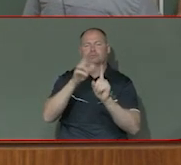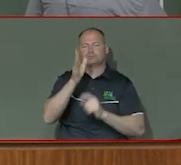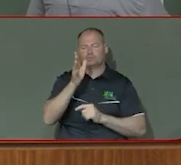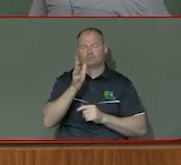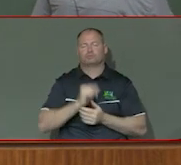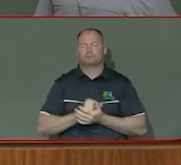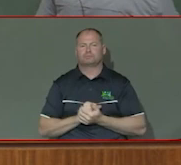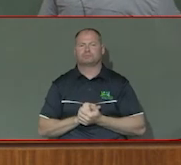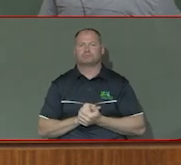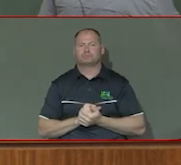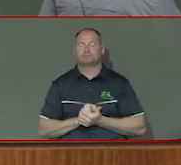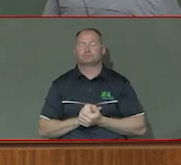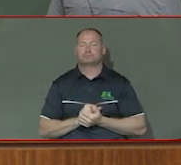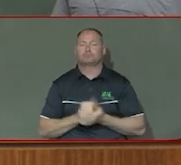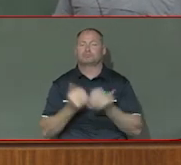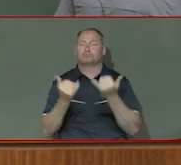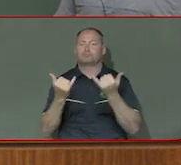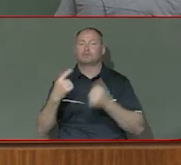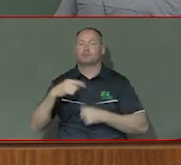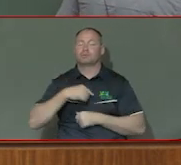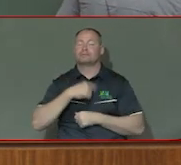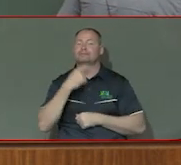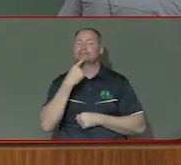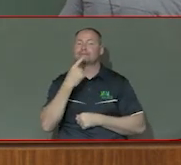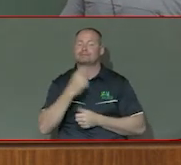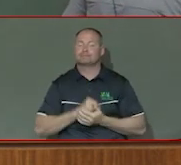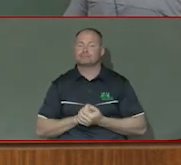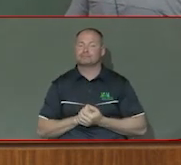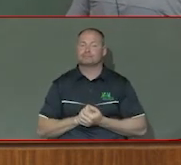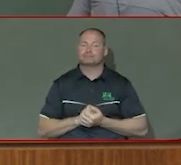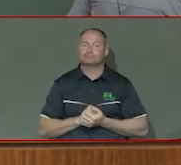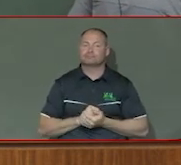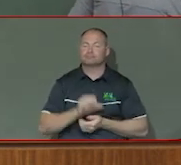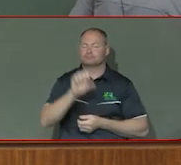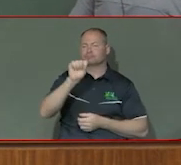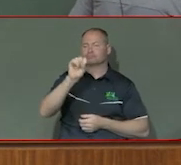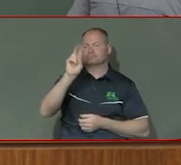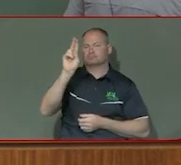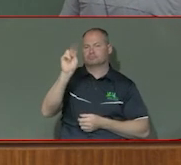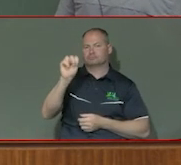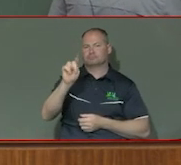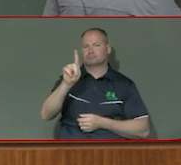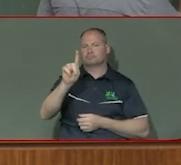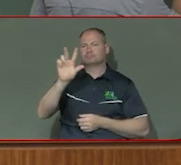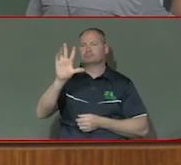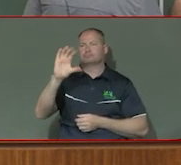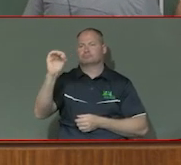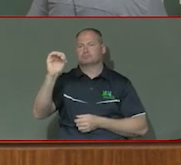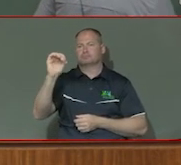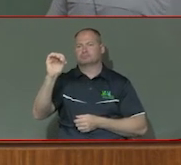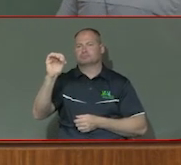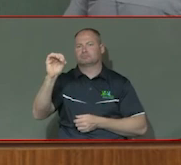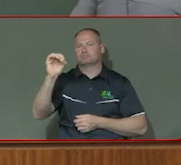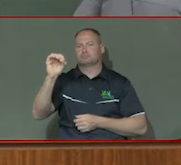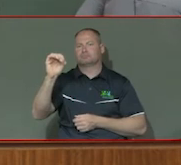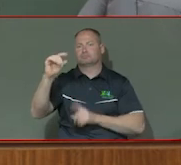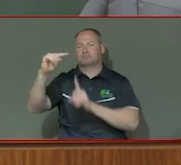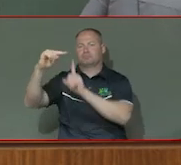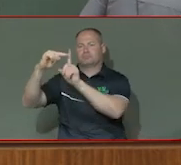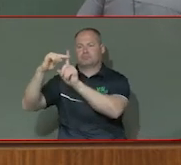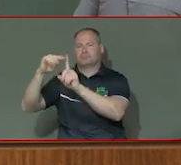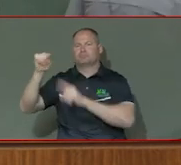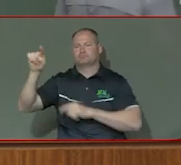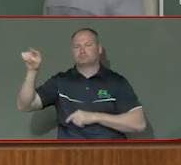do is we're going to say it is the sine of 180 degrees plus theta, and we said the square